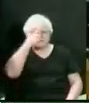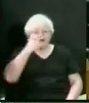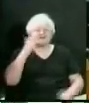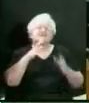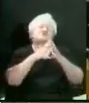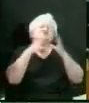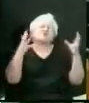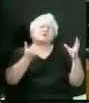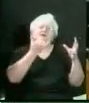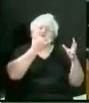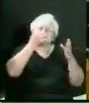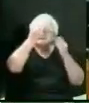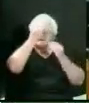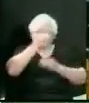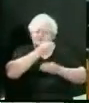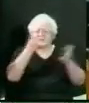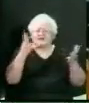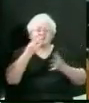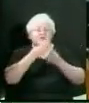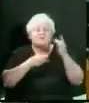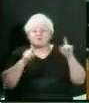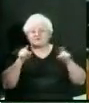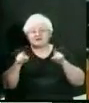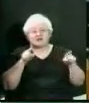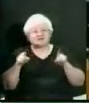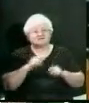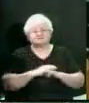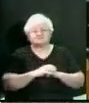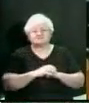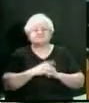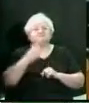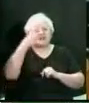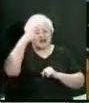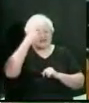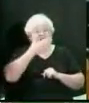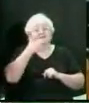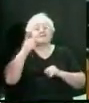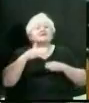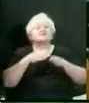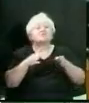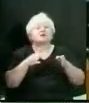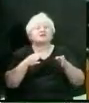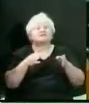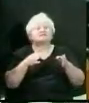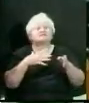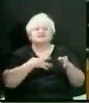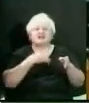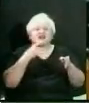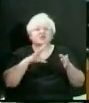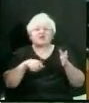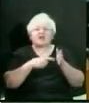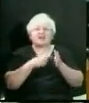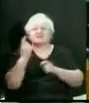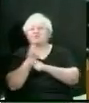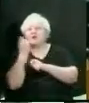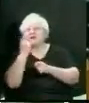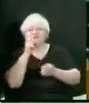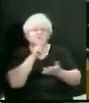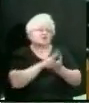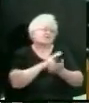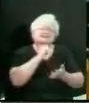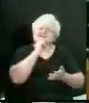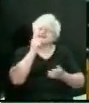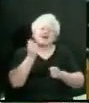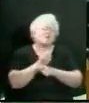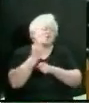much misinformation out there on both sides, I think the best way that we can, and I don't like this winners and losers thing. This isn't a